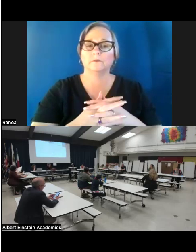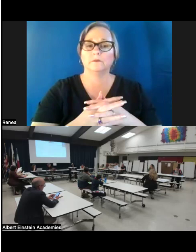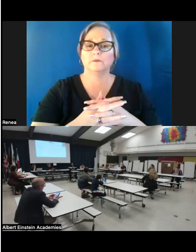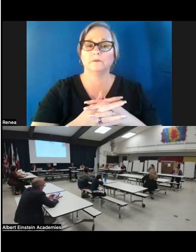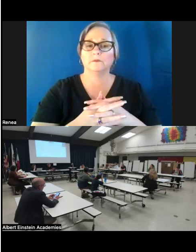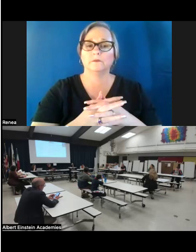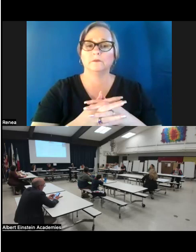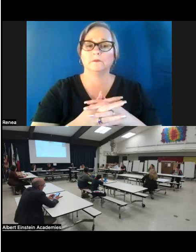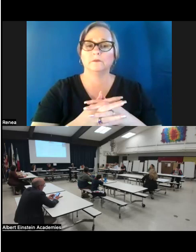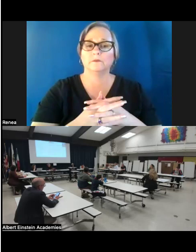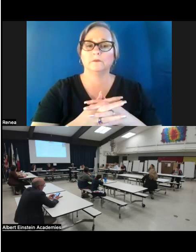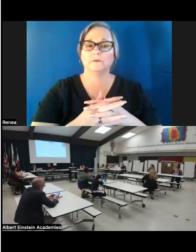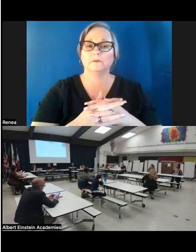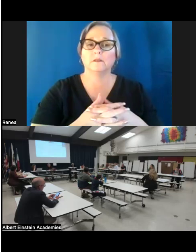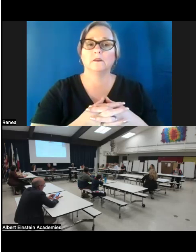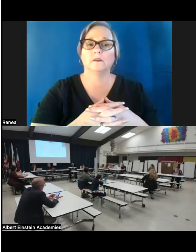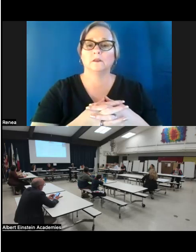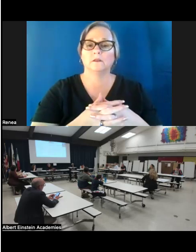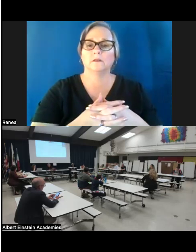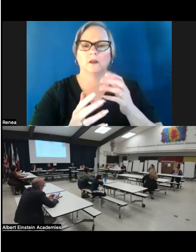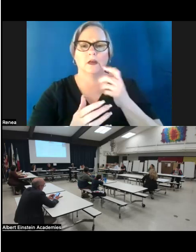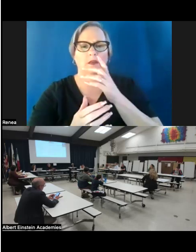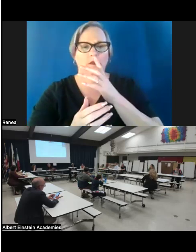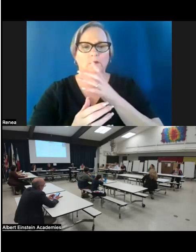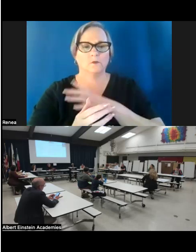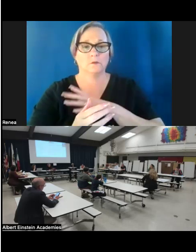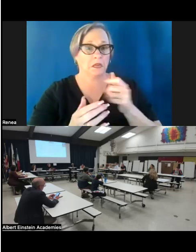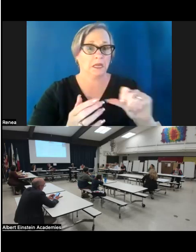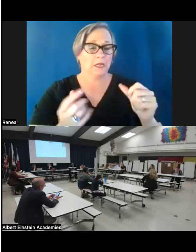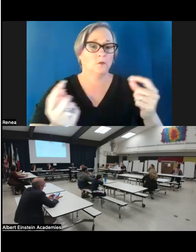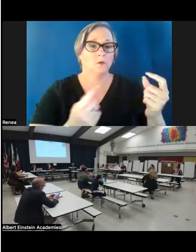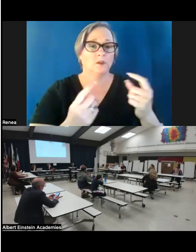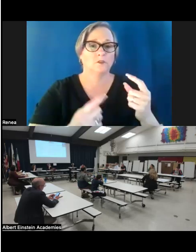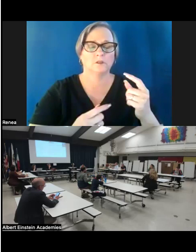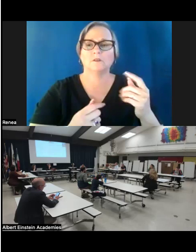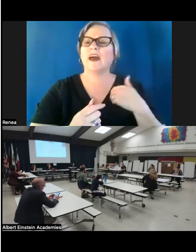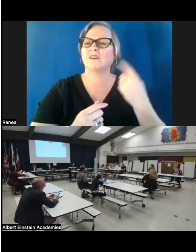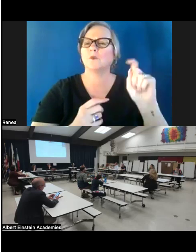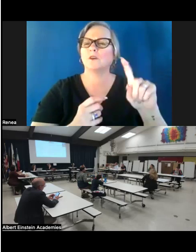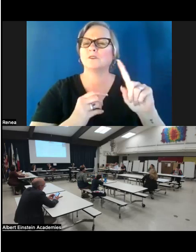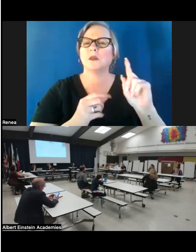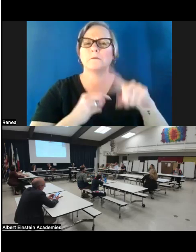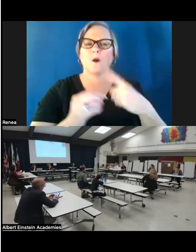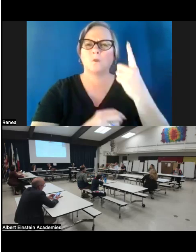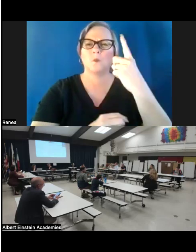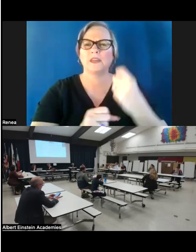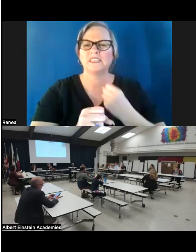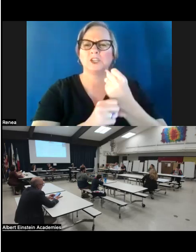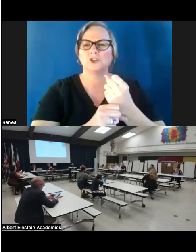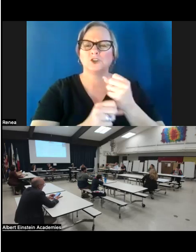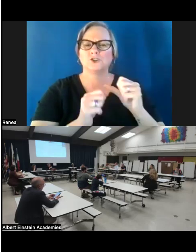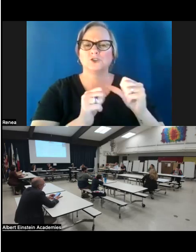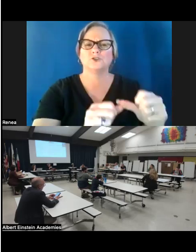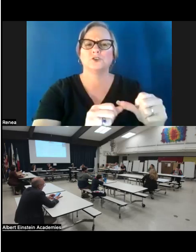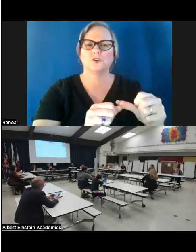is that it? Yeah, that's all. Any questions? I do have a question about the 1-year term. I know we did that